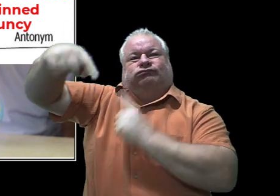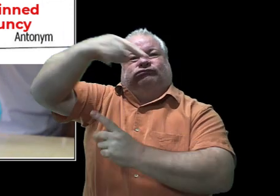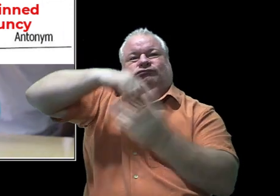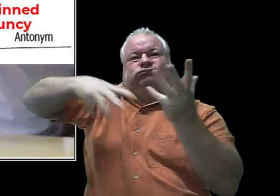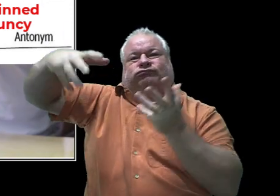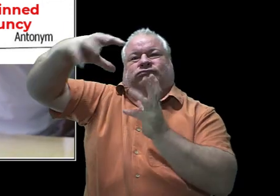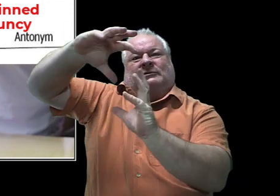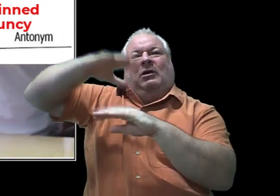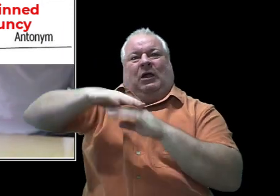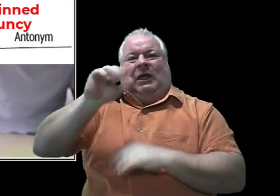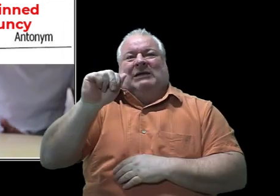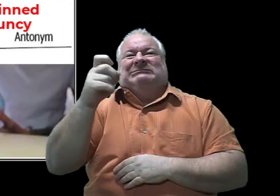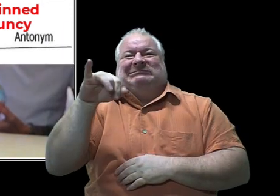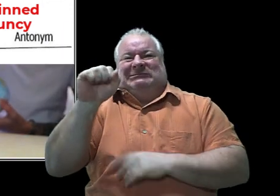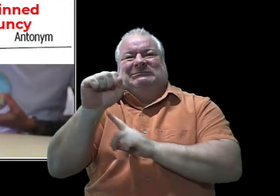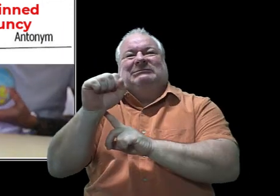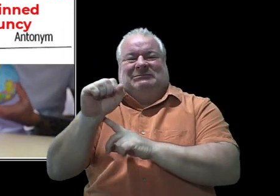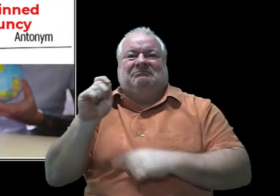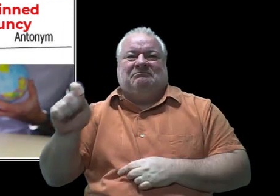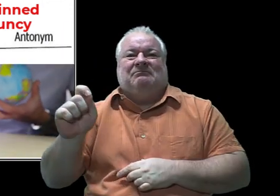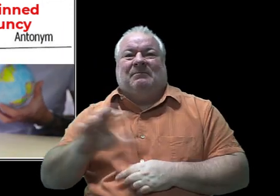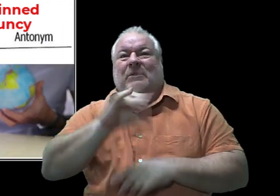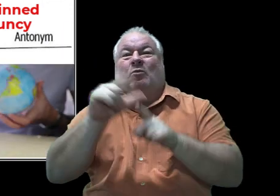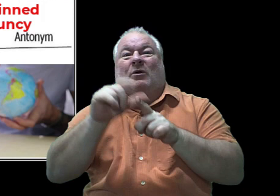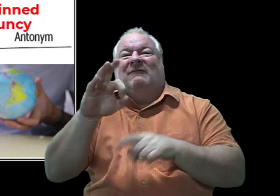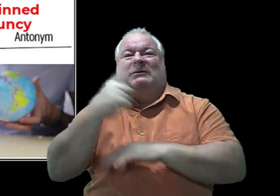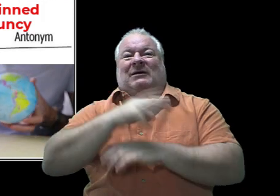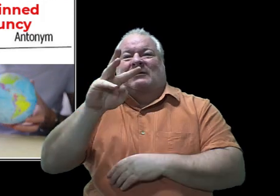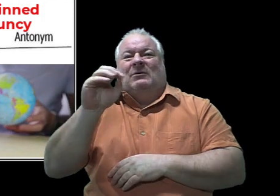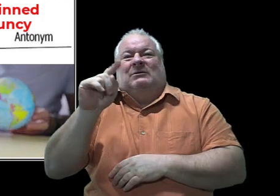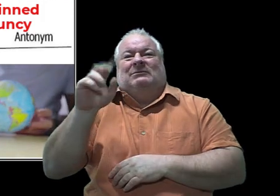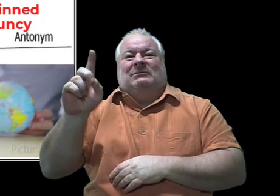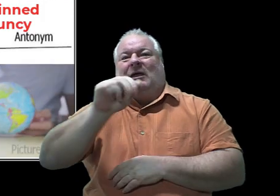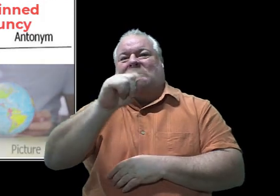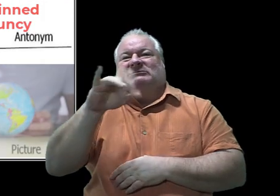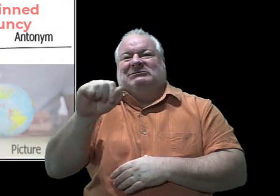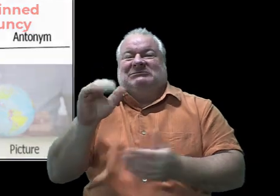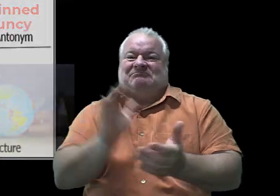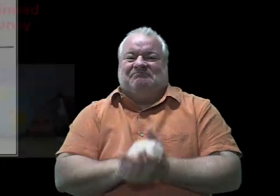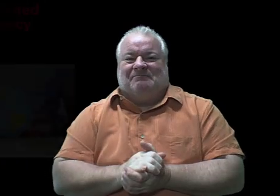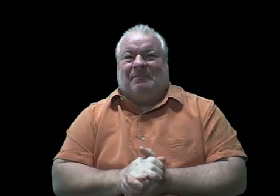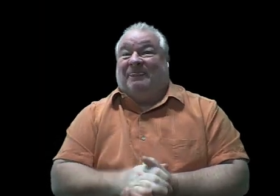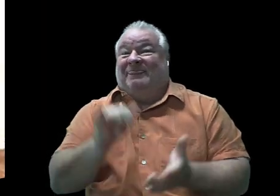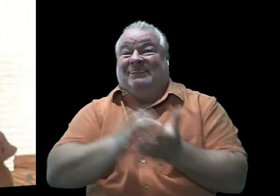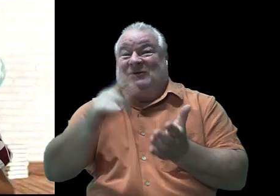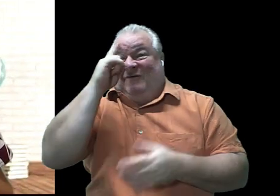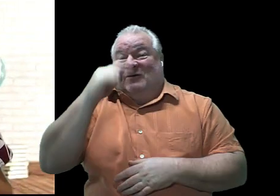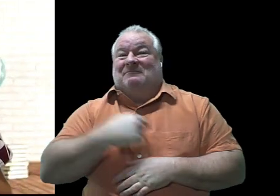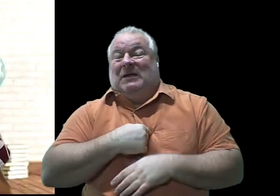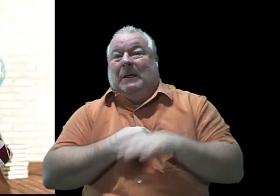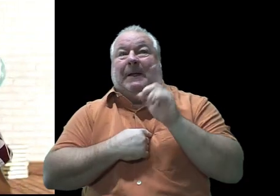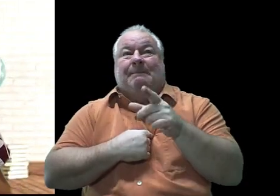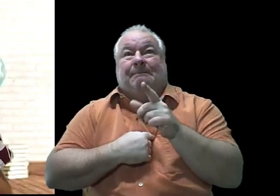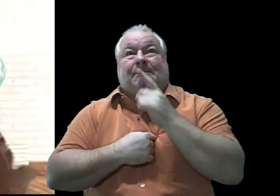rotates on its axis. Word of the day, axis. That's it